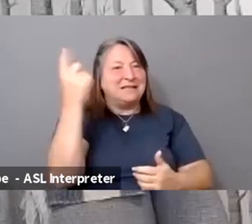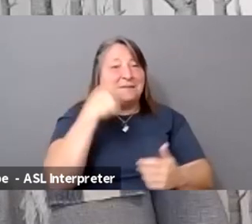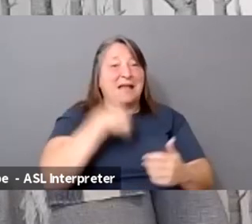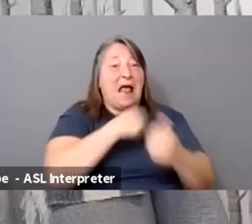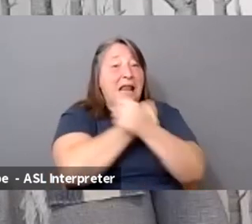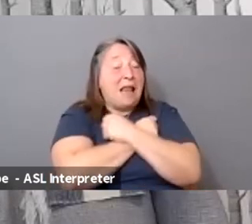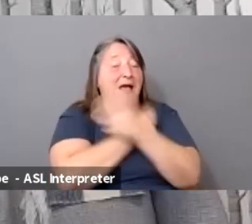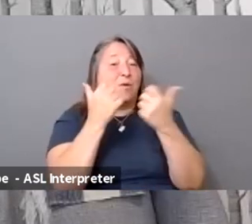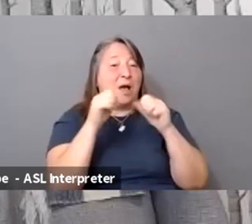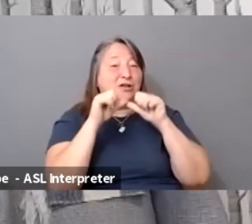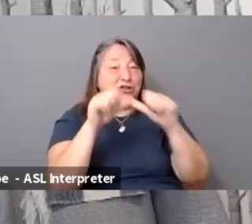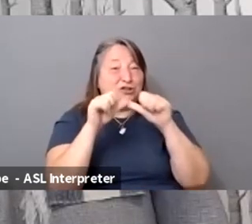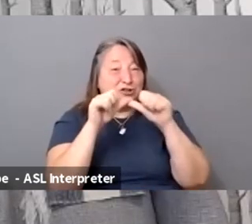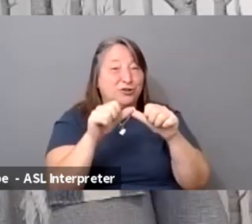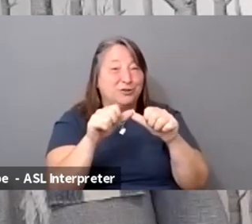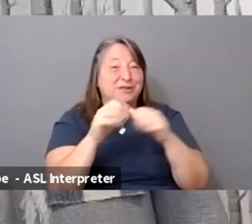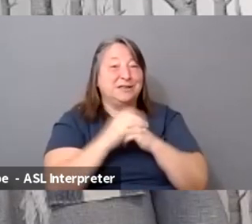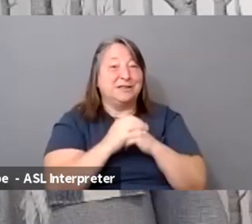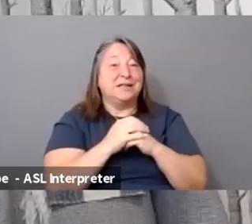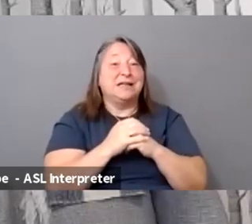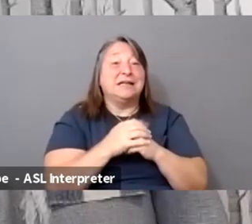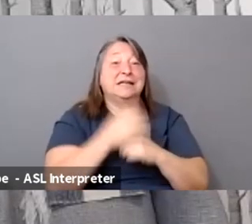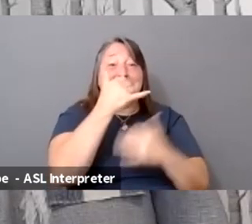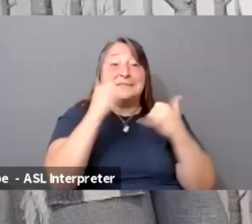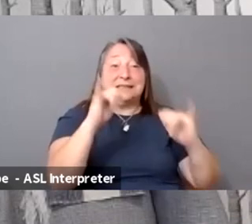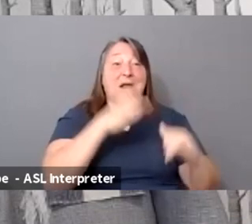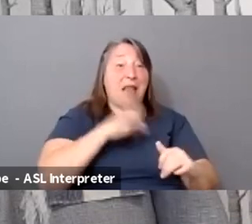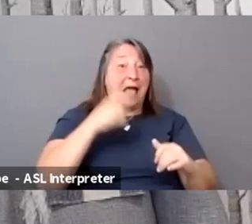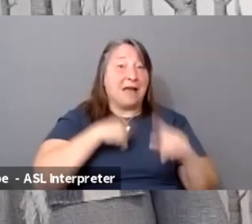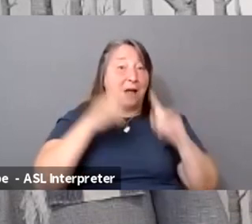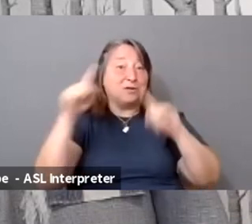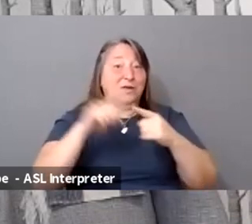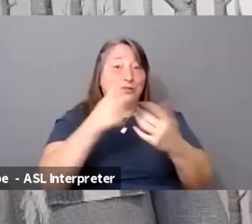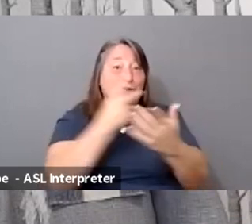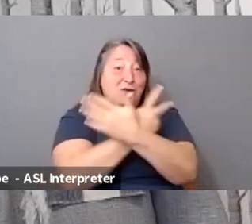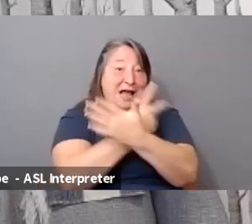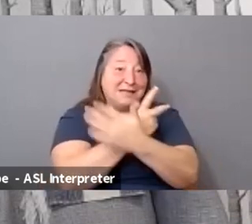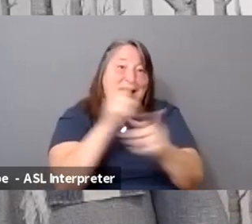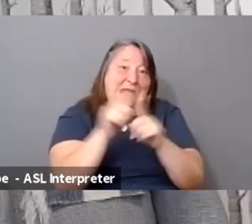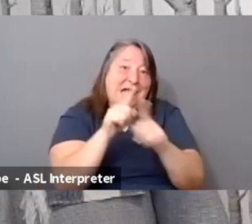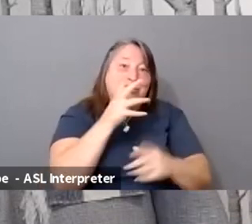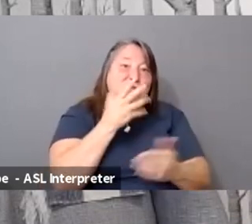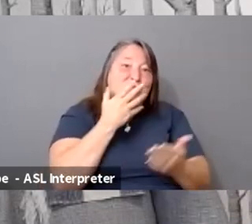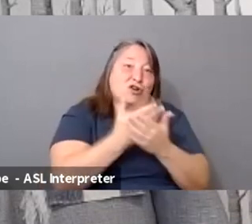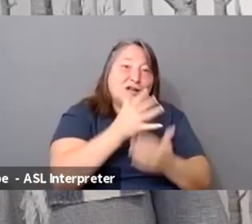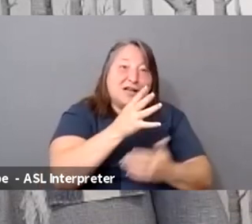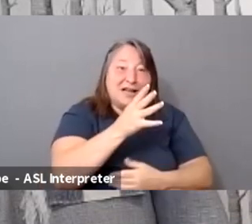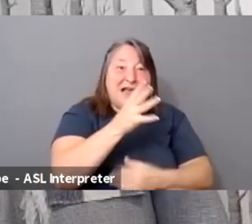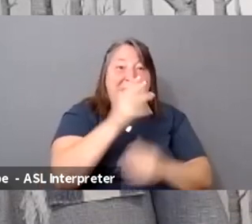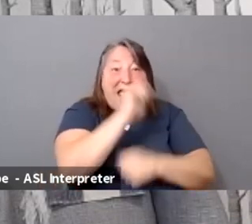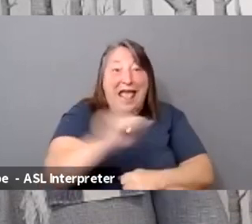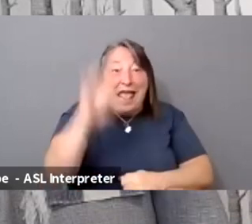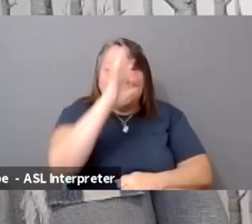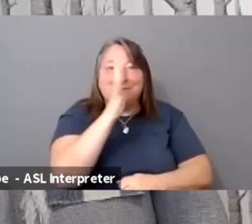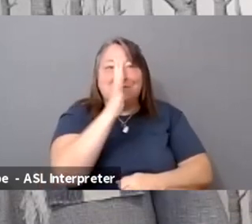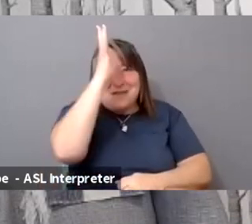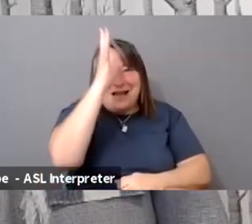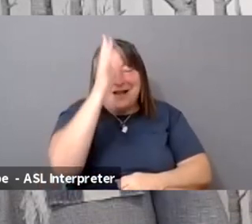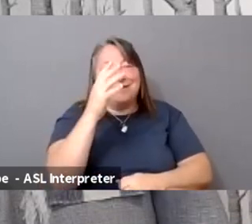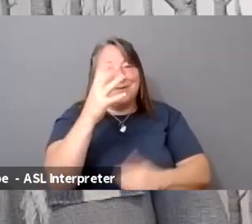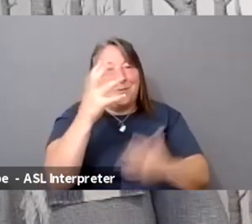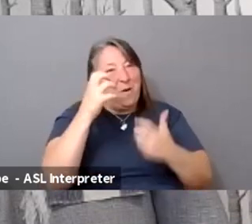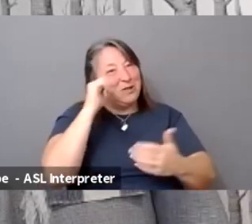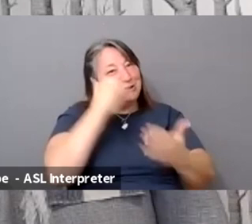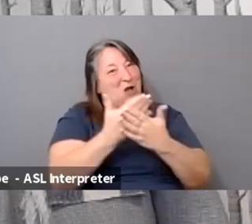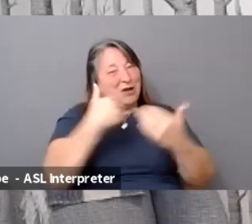still liked the idea that I was going to grad school because as good Asian parents, they liked that I had a master's degree. So